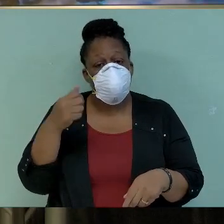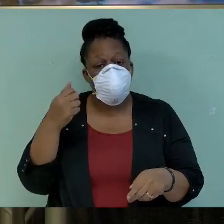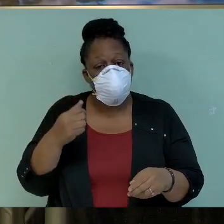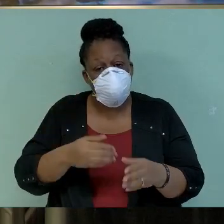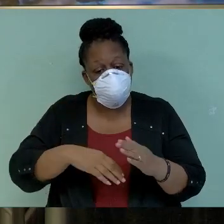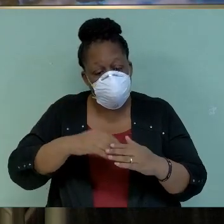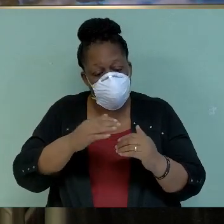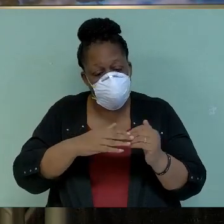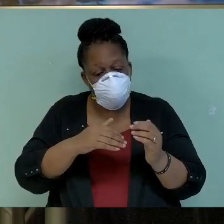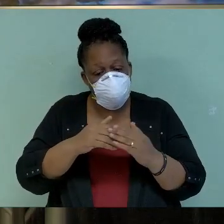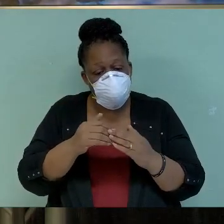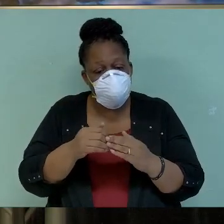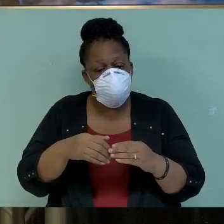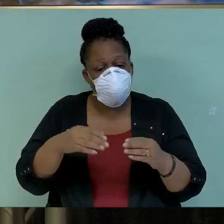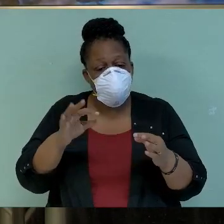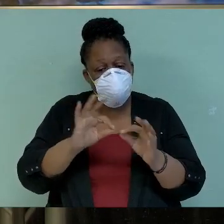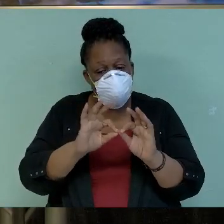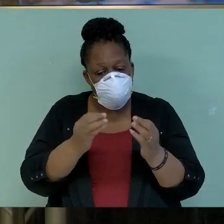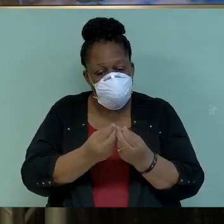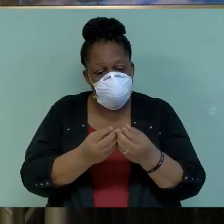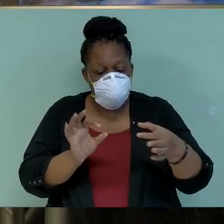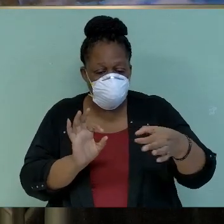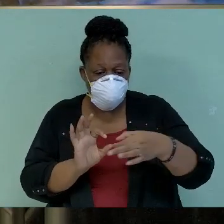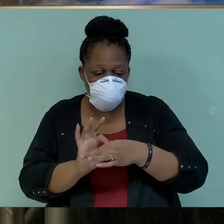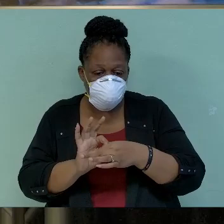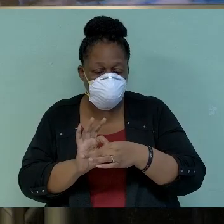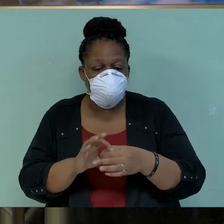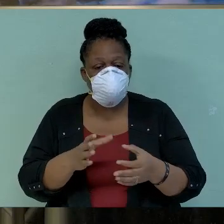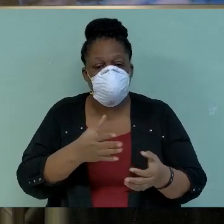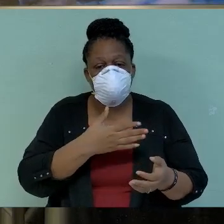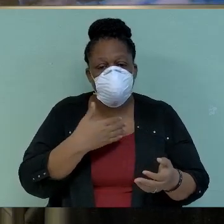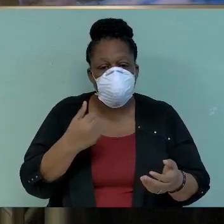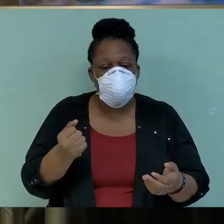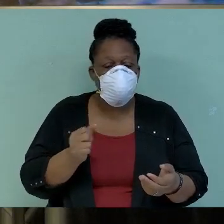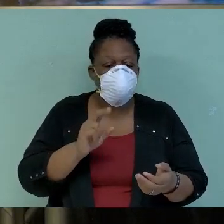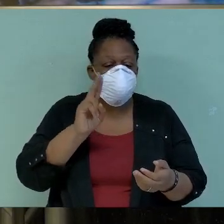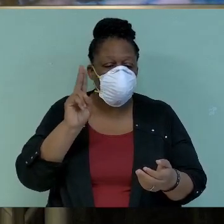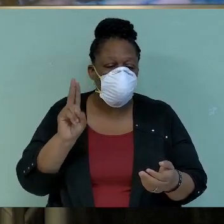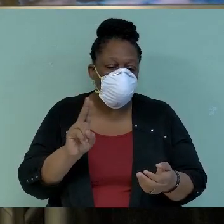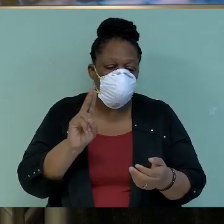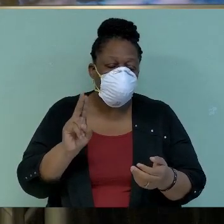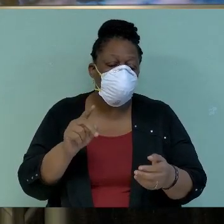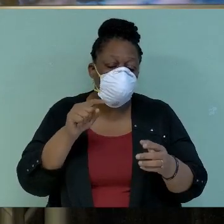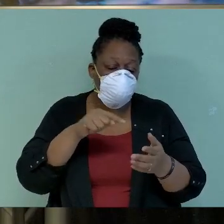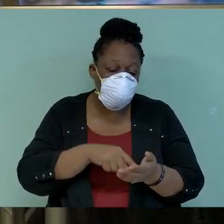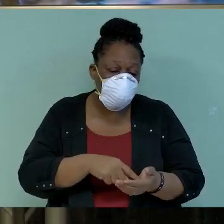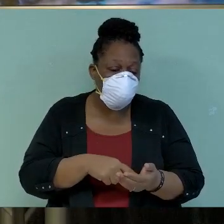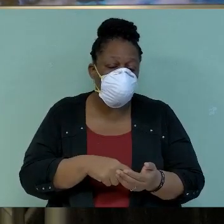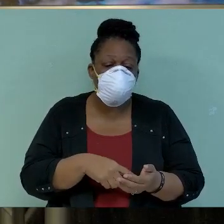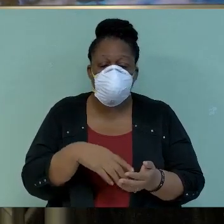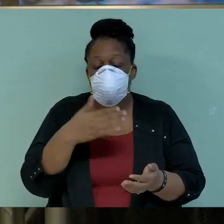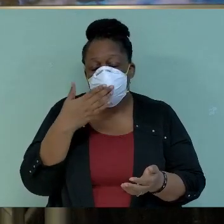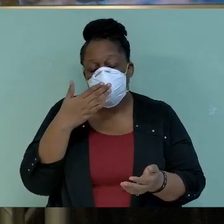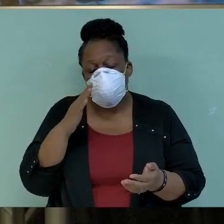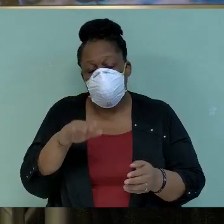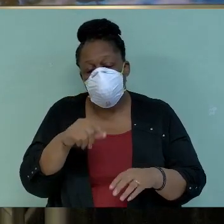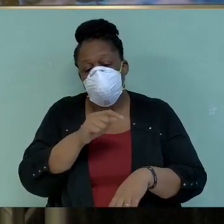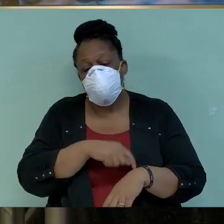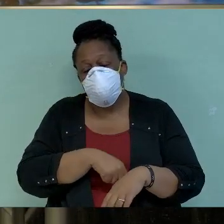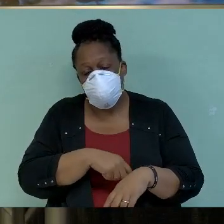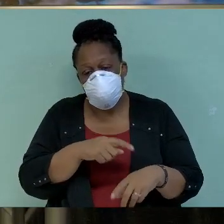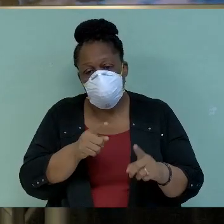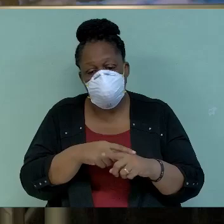and family connections, and to use this unfortunate situation as an opportunity